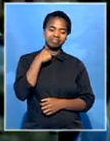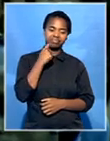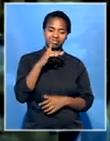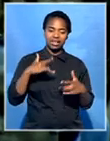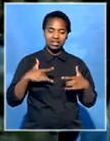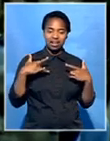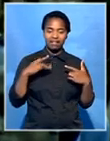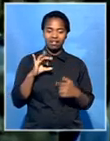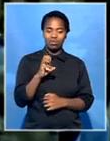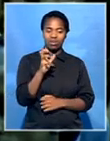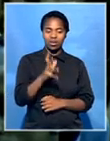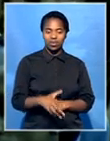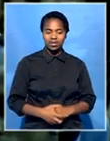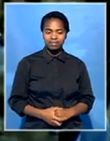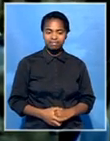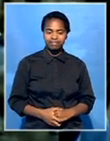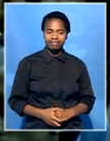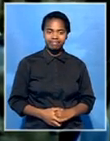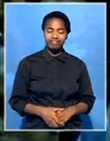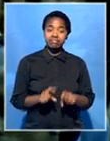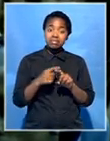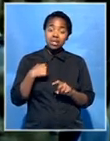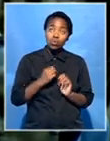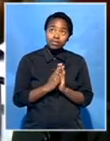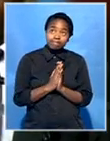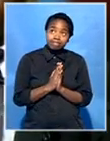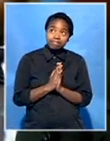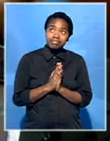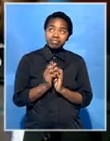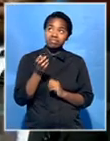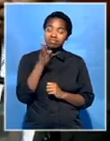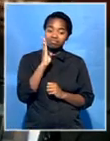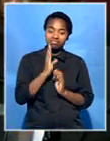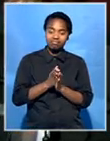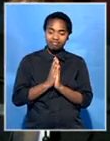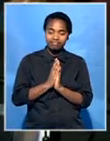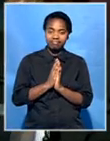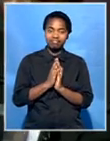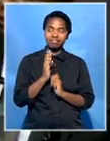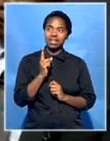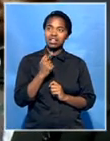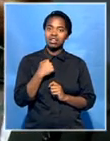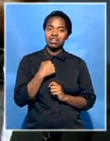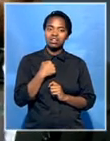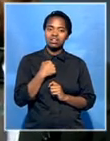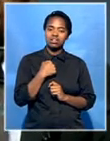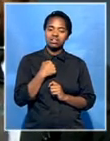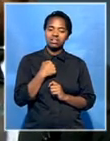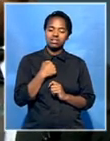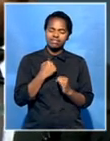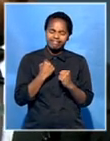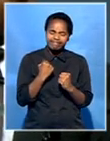day. But we have prayed and asked God that He gives us the grace